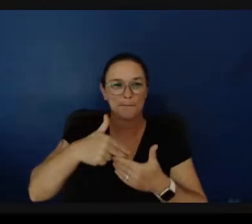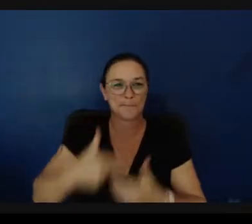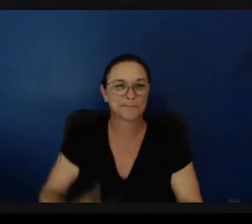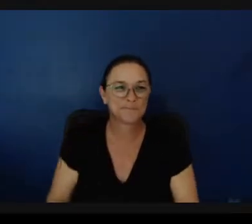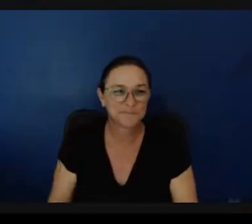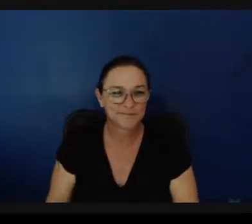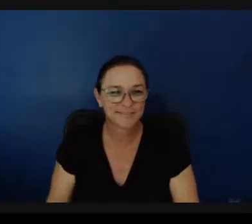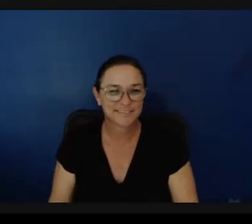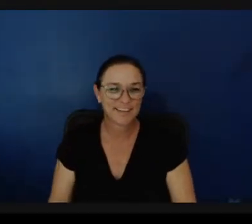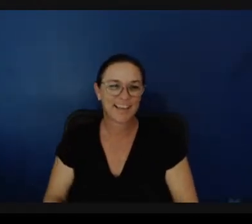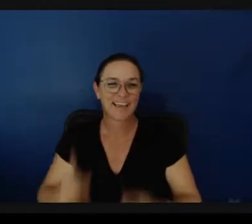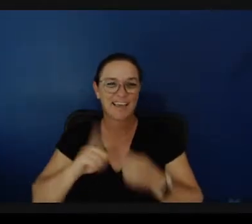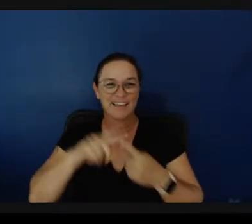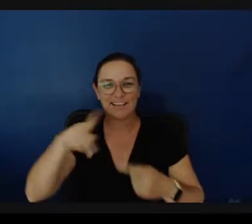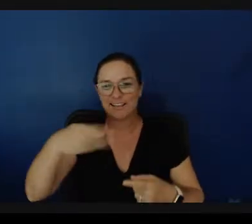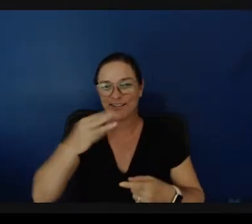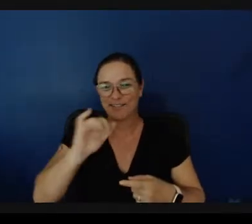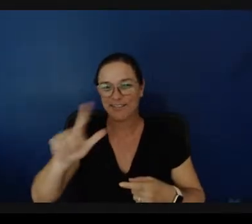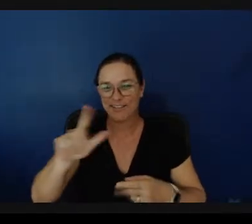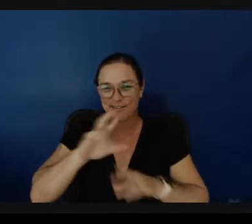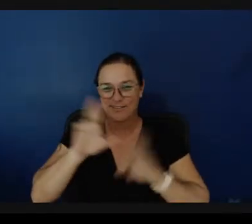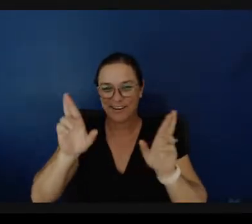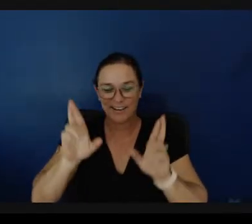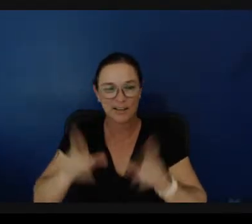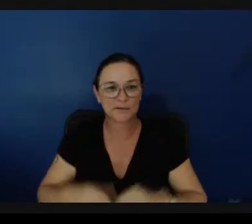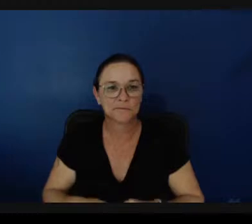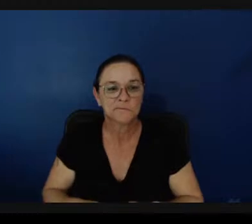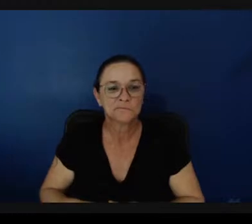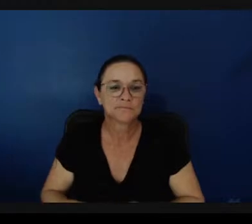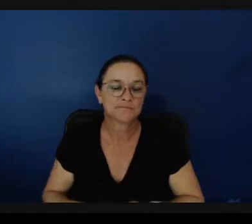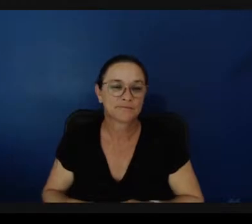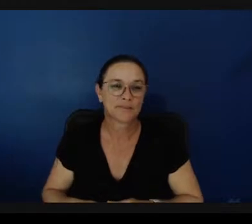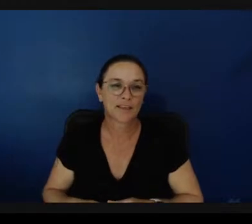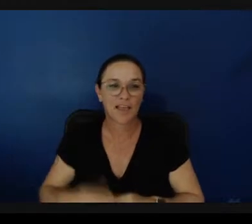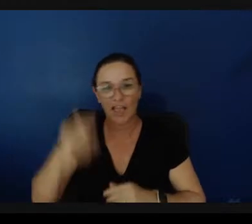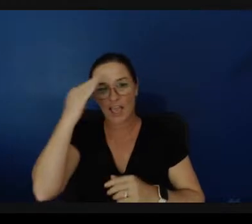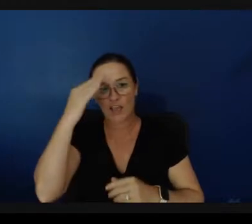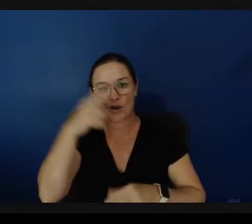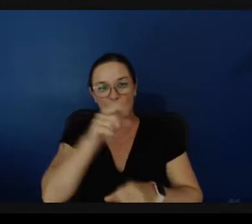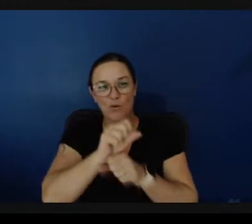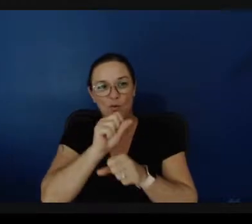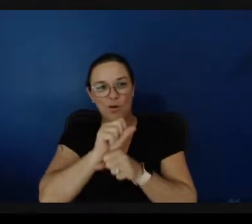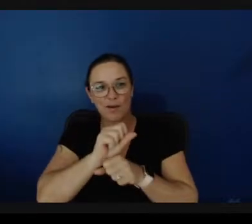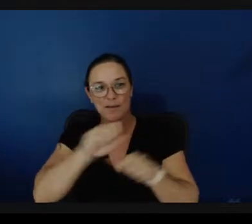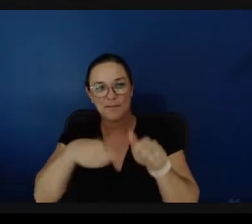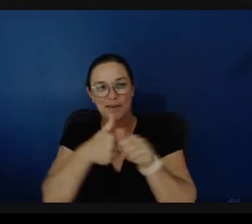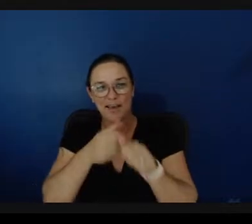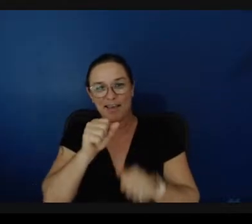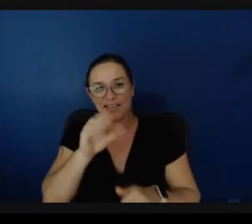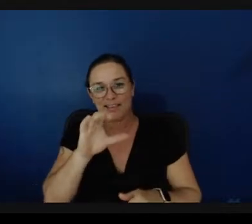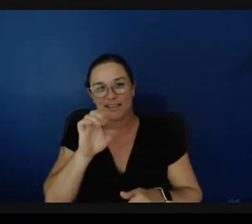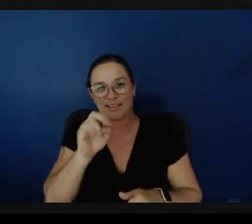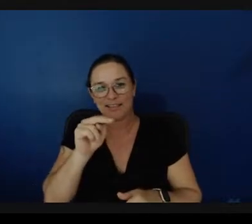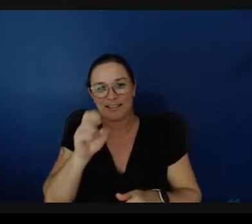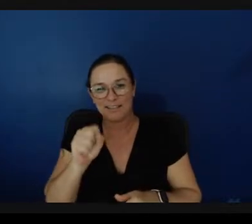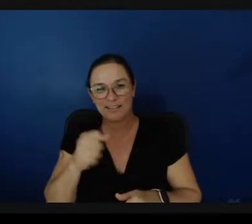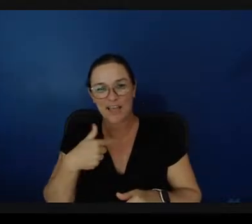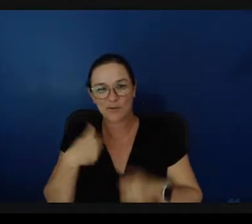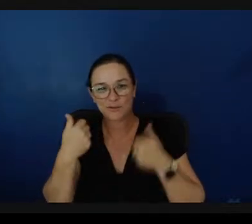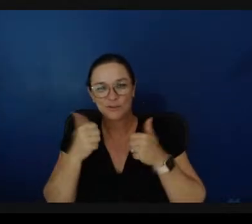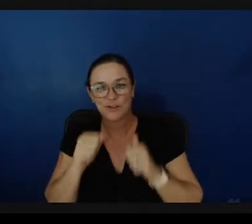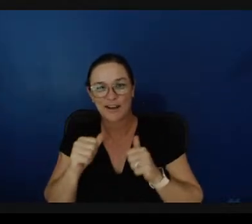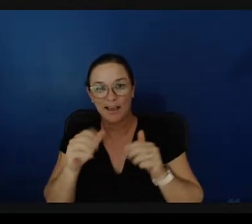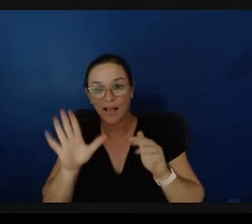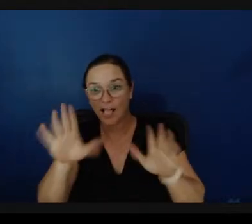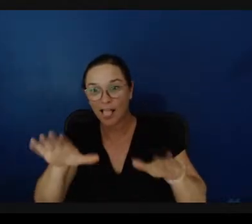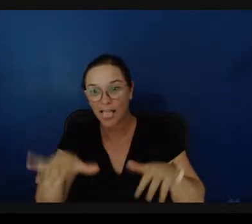Till Phil gets back. Yeah. I was trying to. About, I know you're working a little behind the scenes, and I was trying to get your attention because I saw Phil